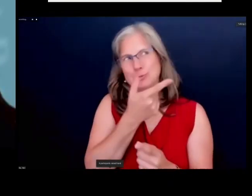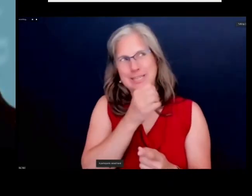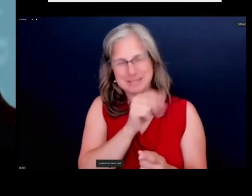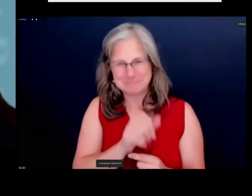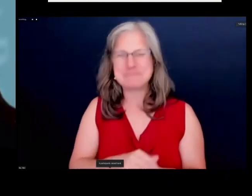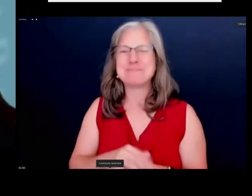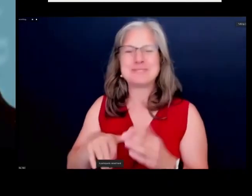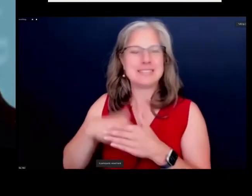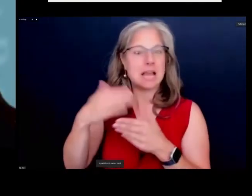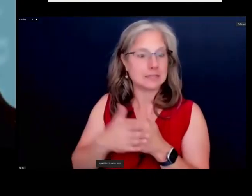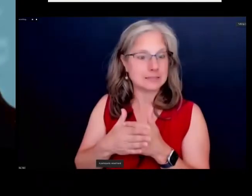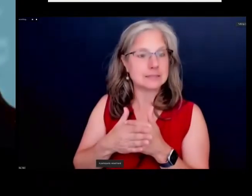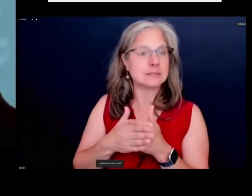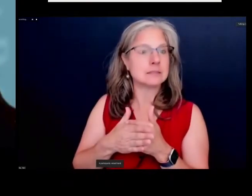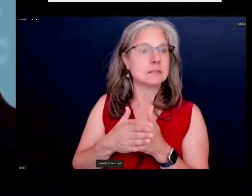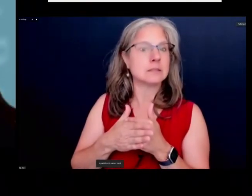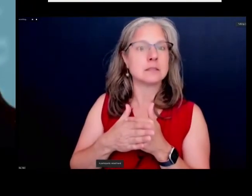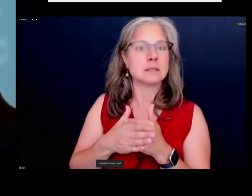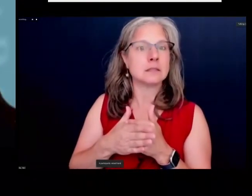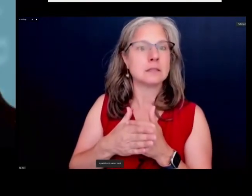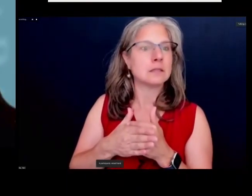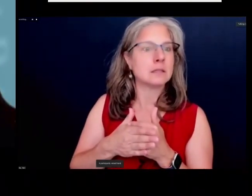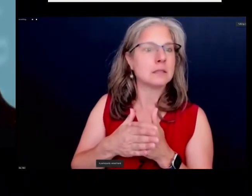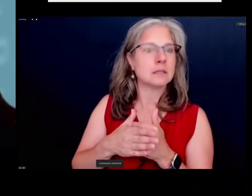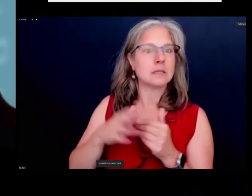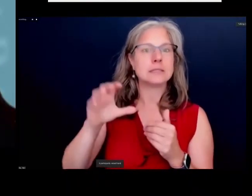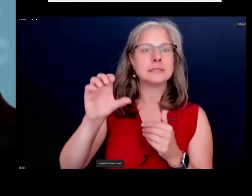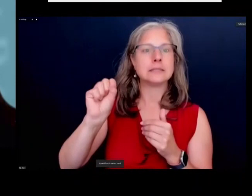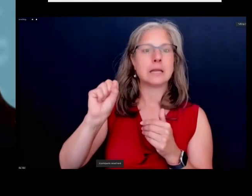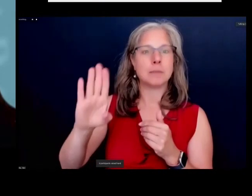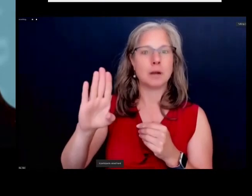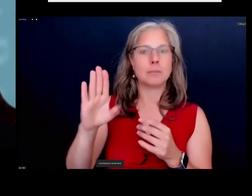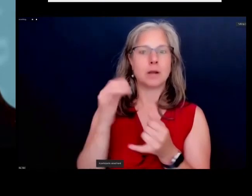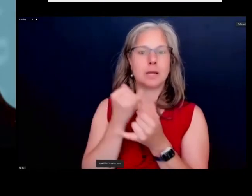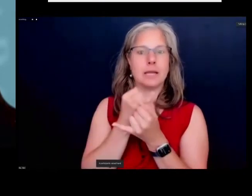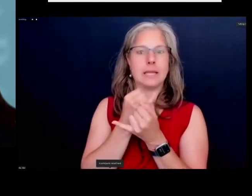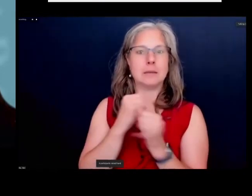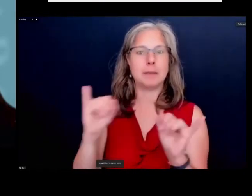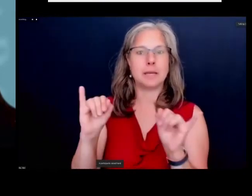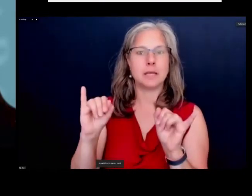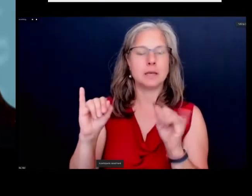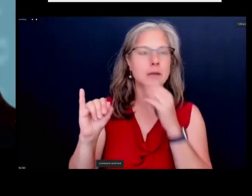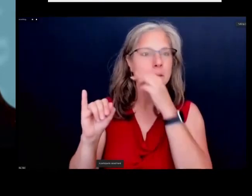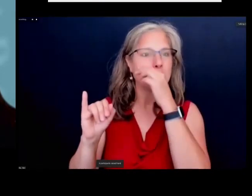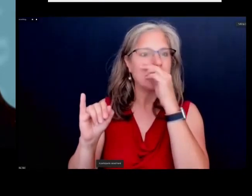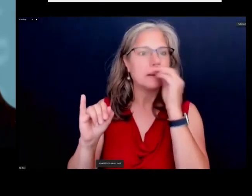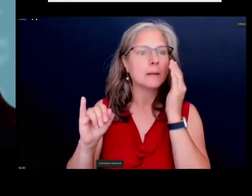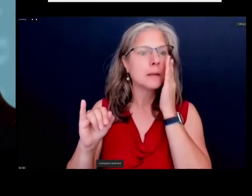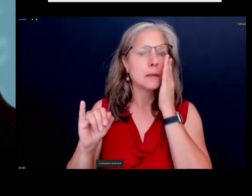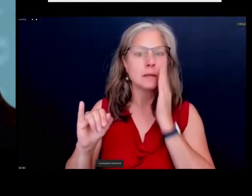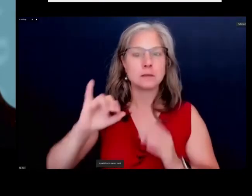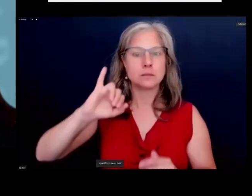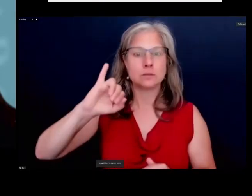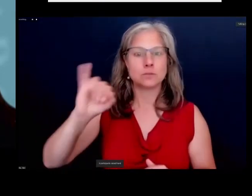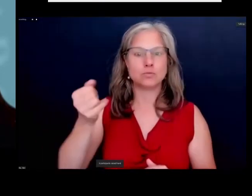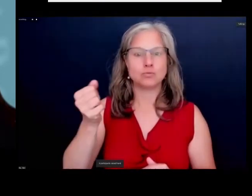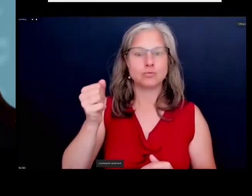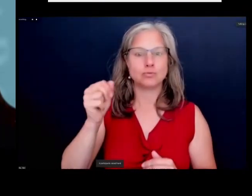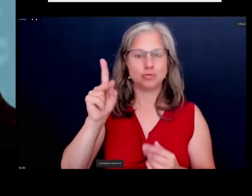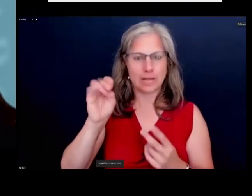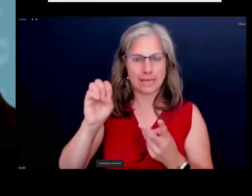Gina. Next up, we're going to go to Jean Yamamura with the Santa Barbara Independent, to be followed by Jade with News Hawk.